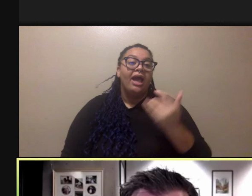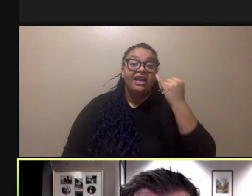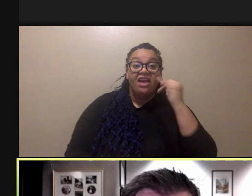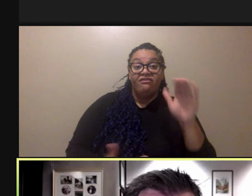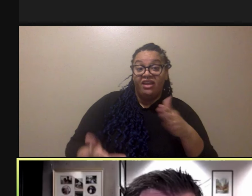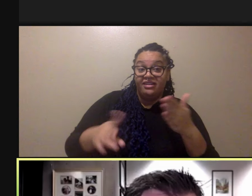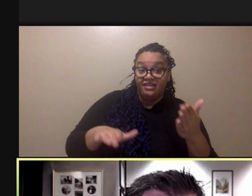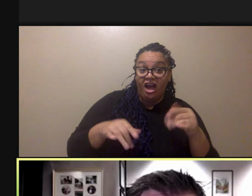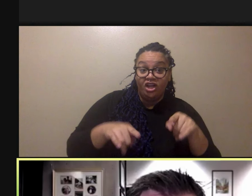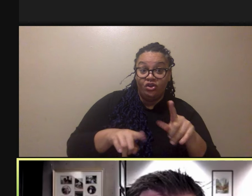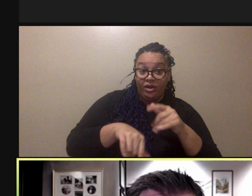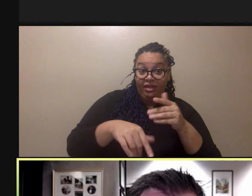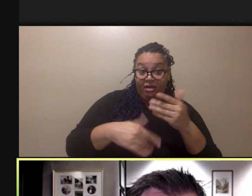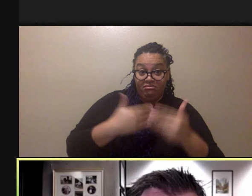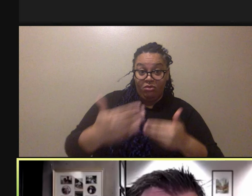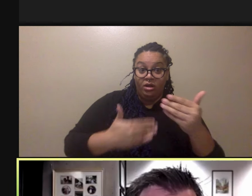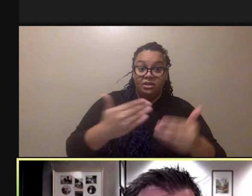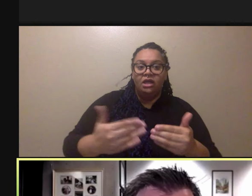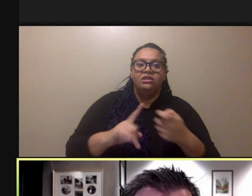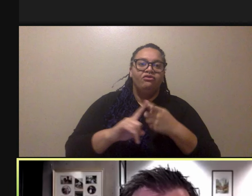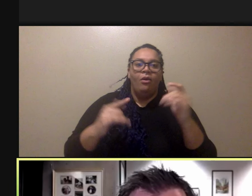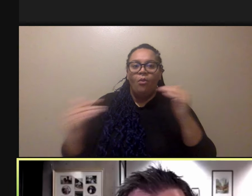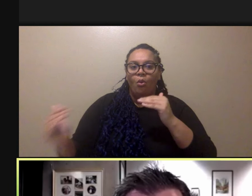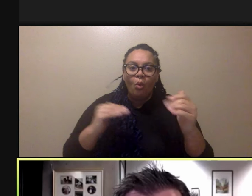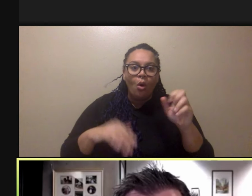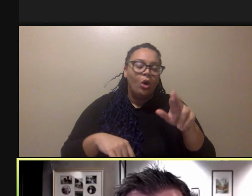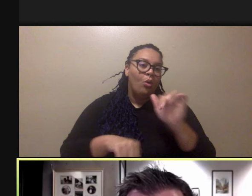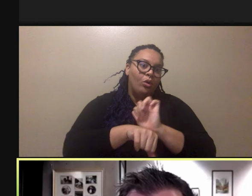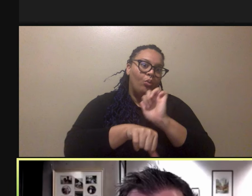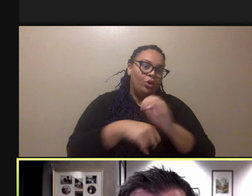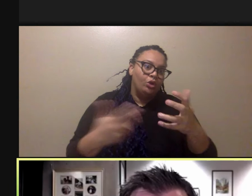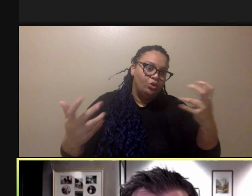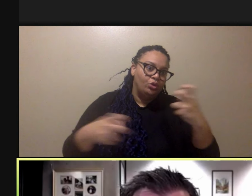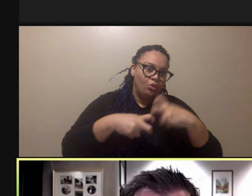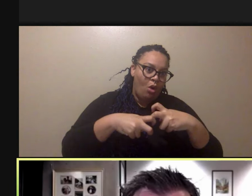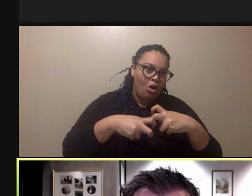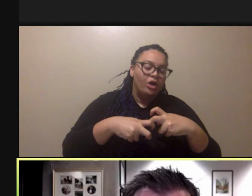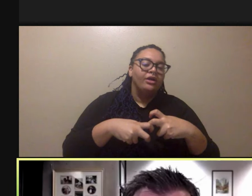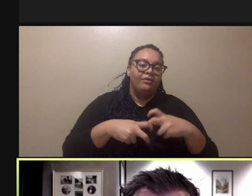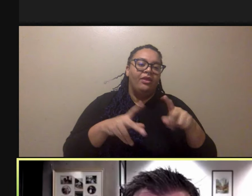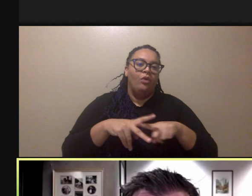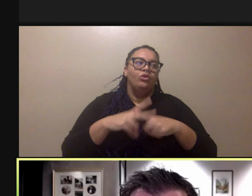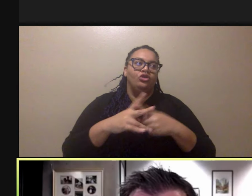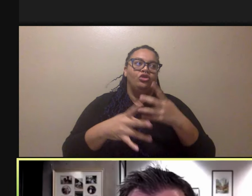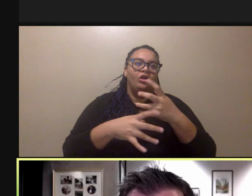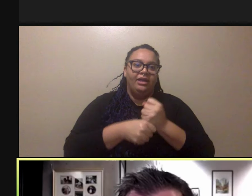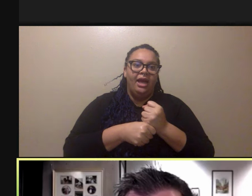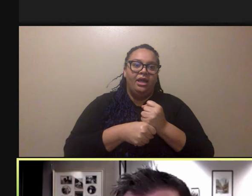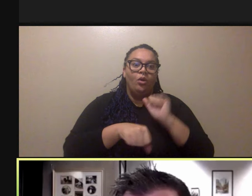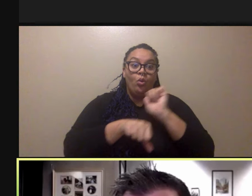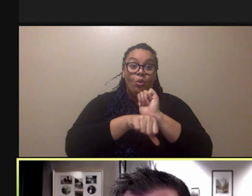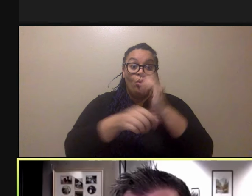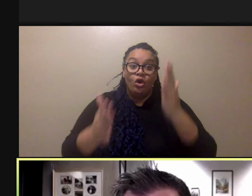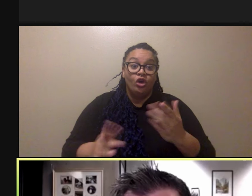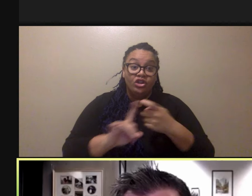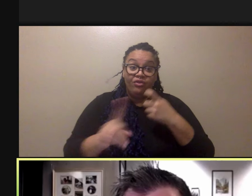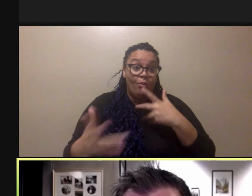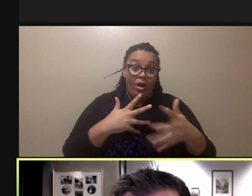in that process of either war and or overwork, they start importing labor from wherever they could get it. And the Europeans had done